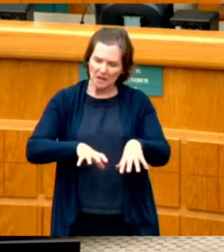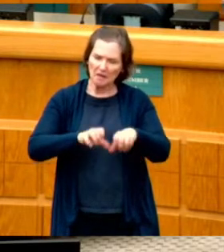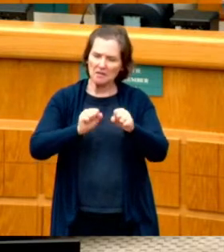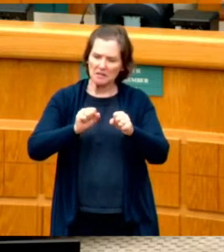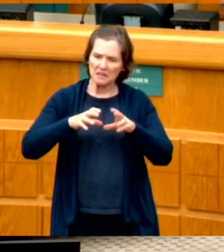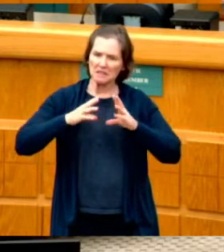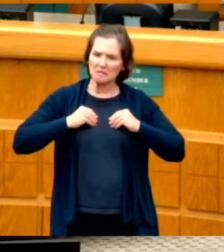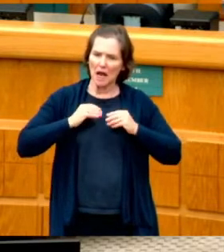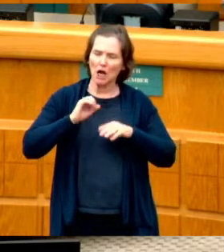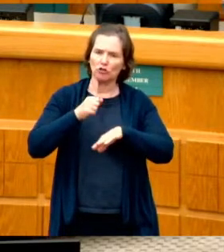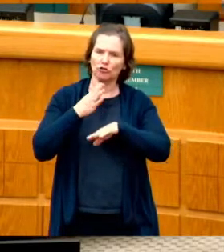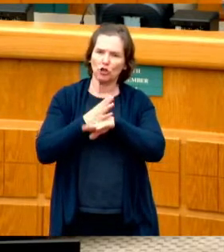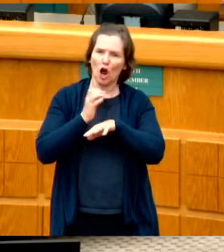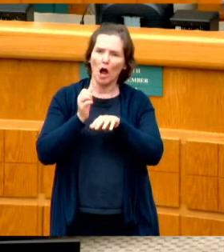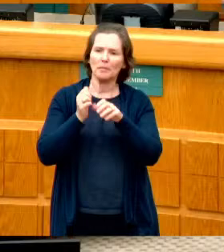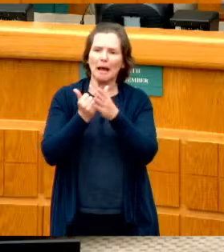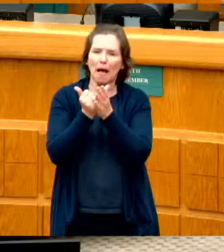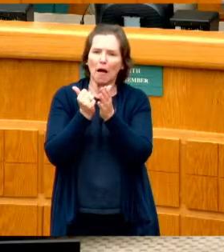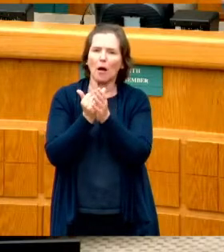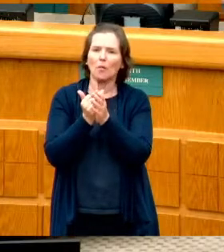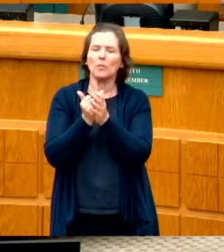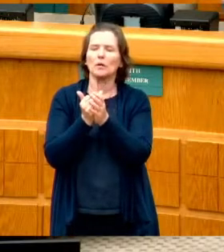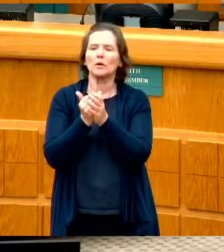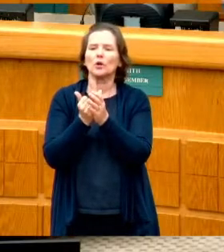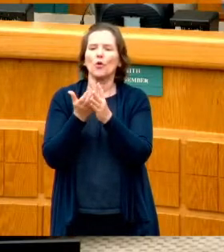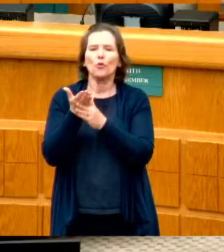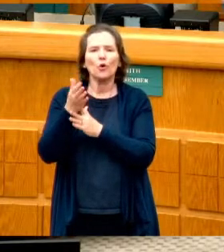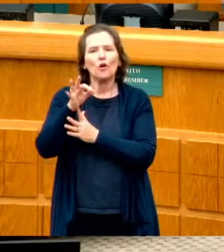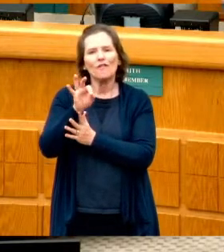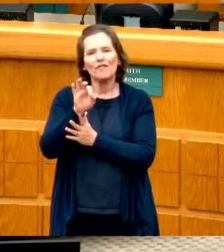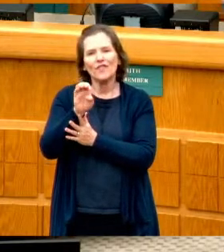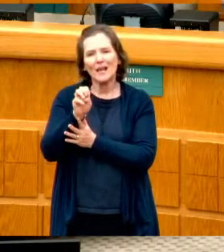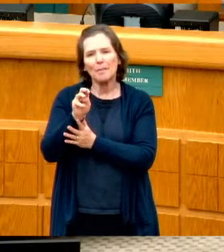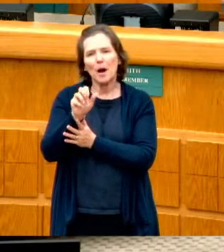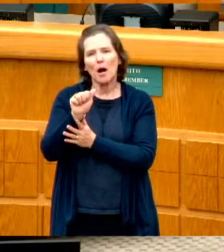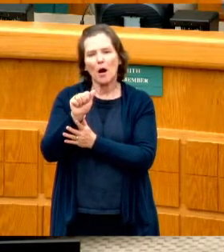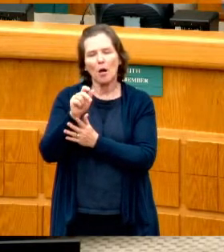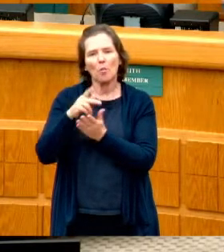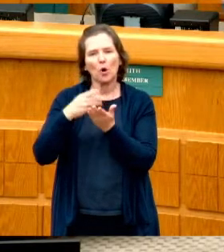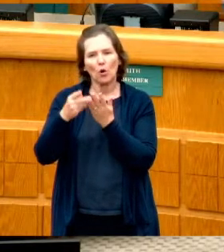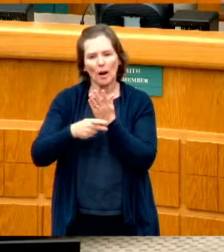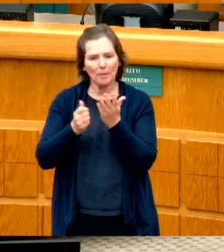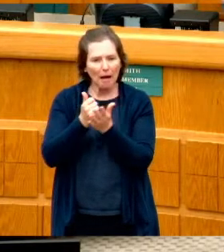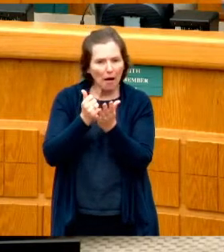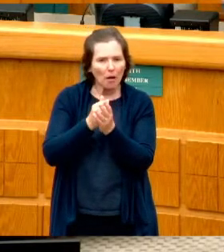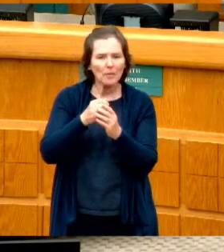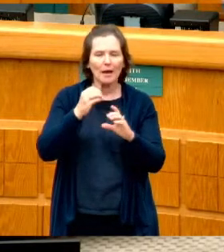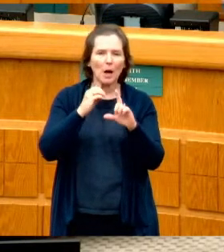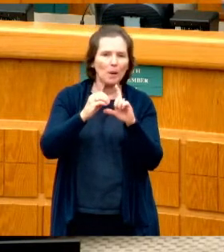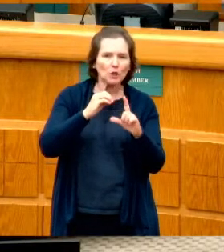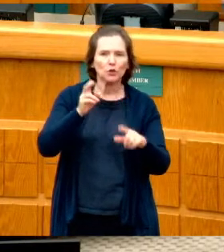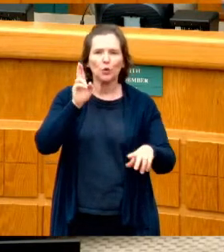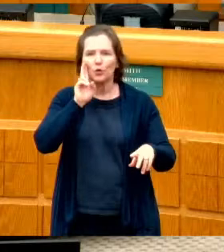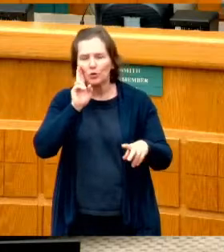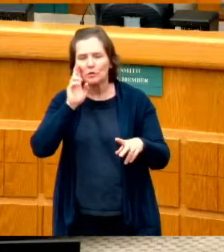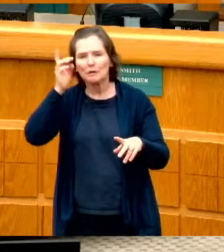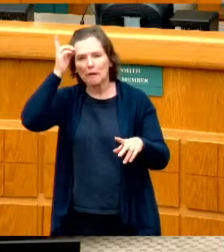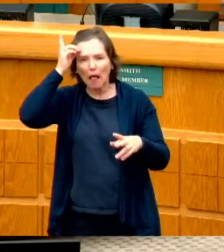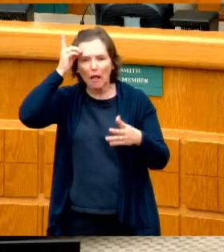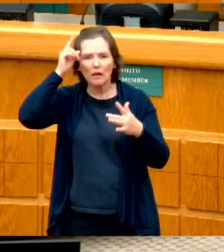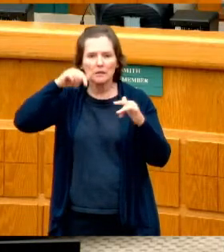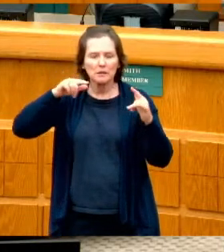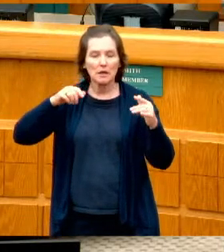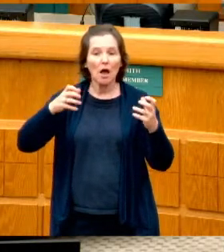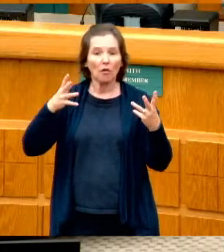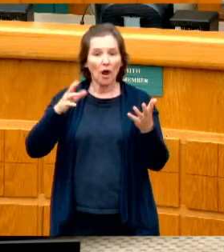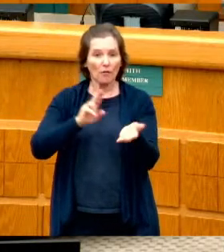different areas, El Paso, the Valley, even Houston and Dallas. And a lot of them have come back to work here, you know,